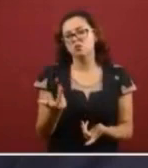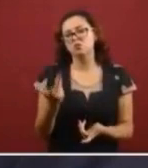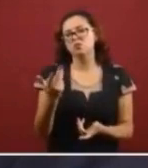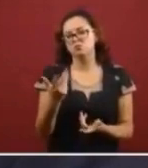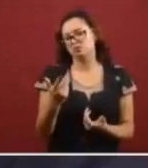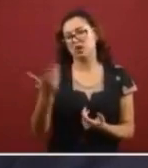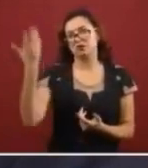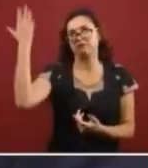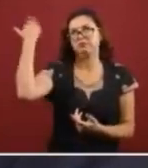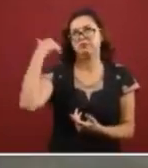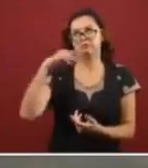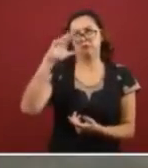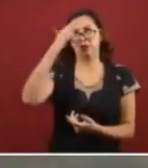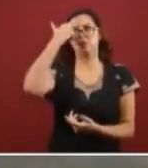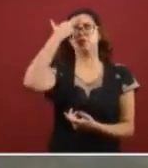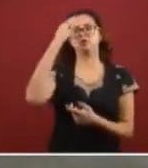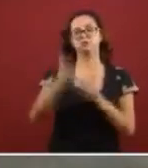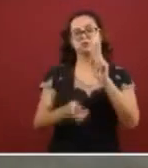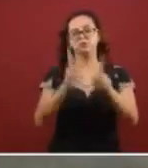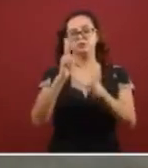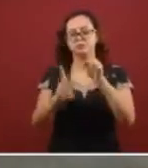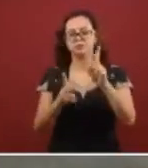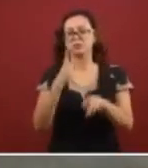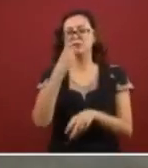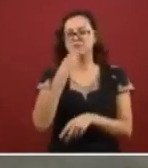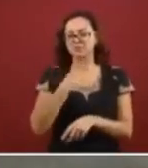And in some